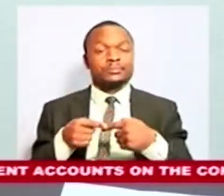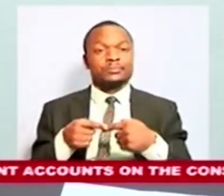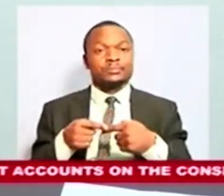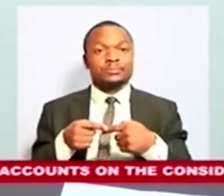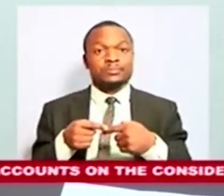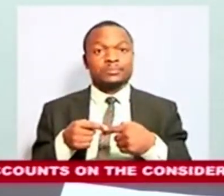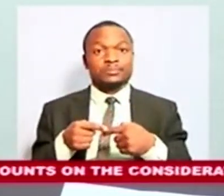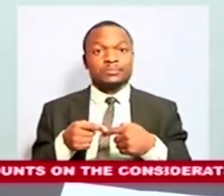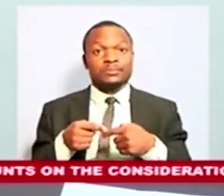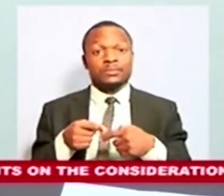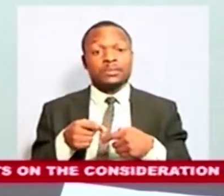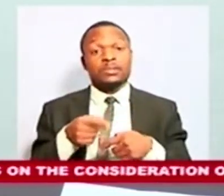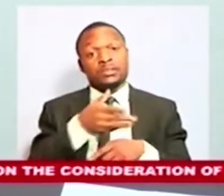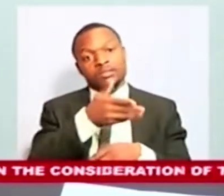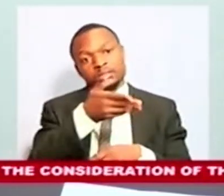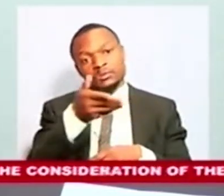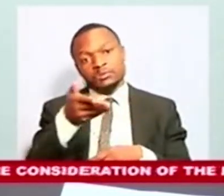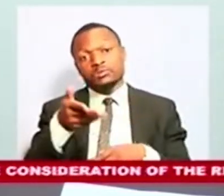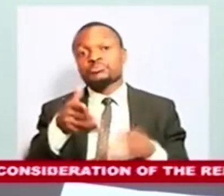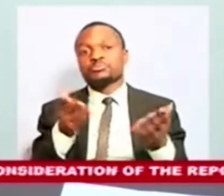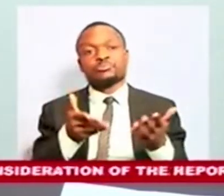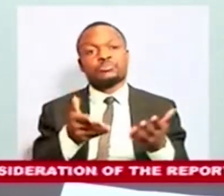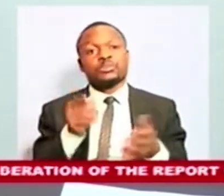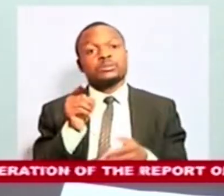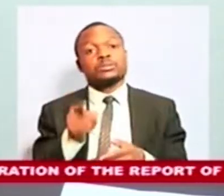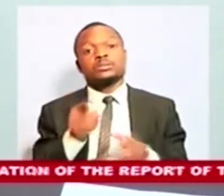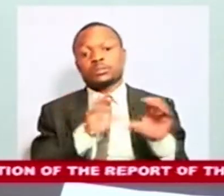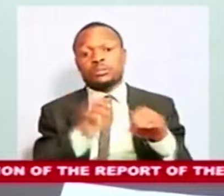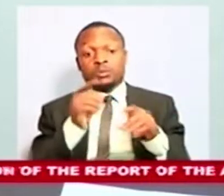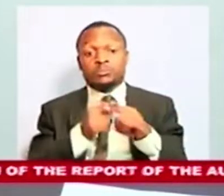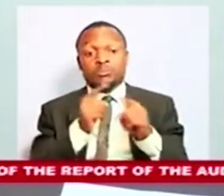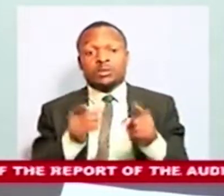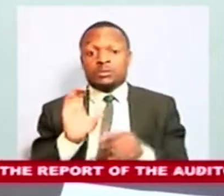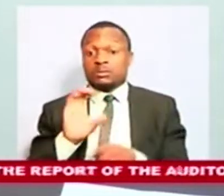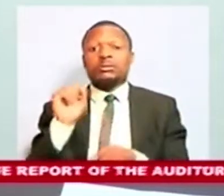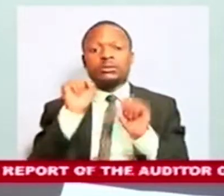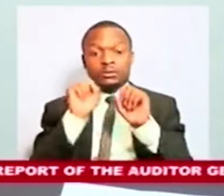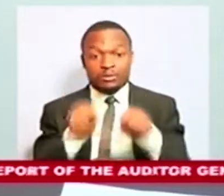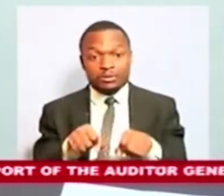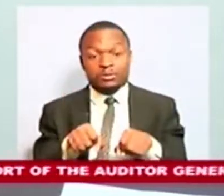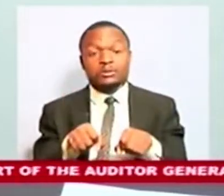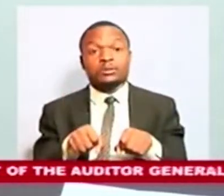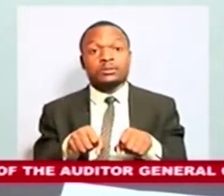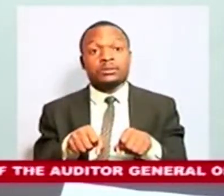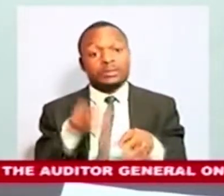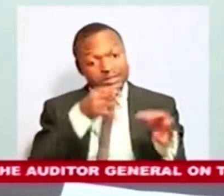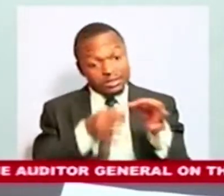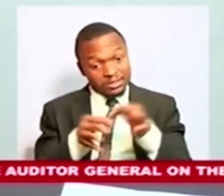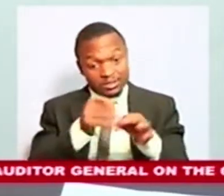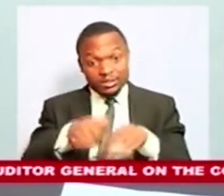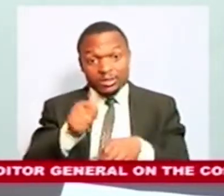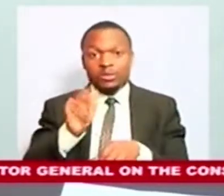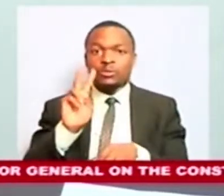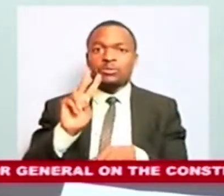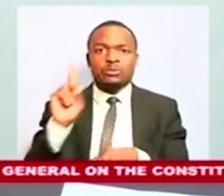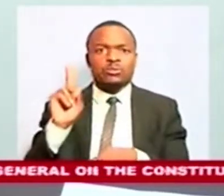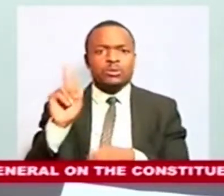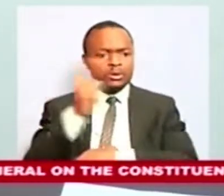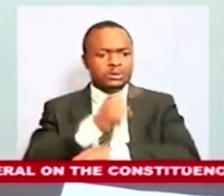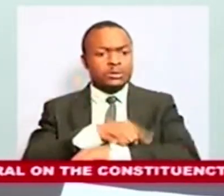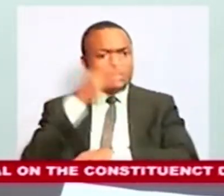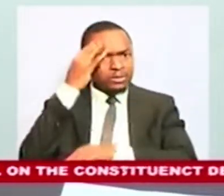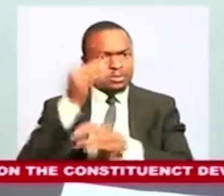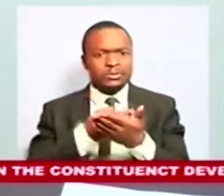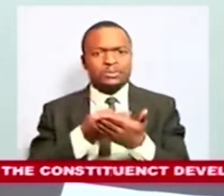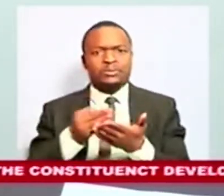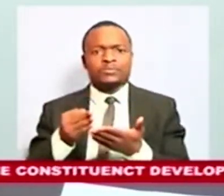So there was nothing that they could do. But maybe CS, maybe you can put it 21 days. Why did you fail within that